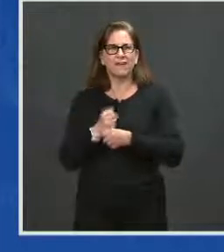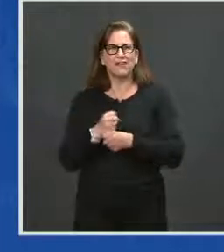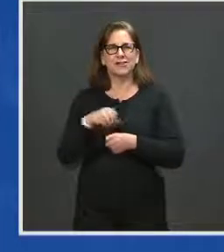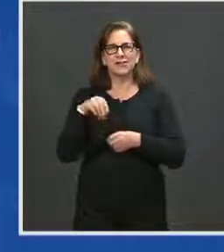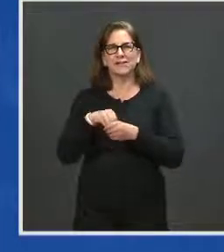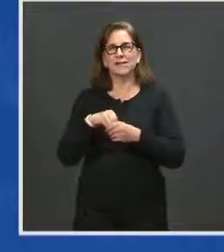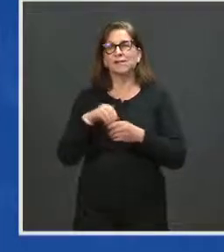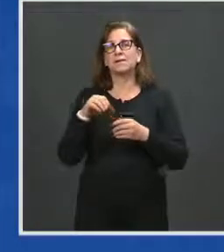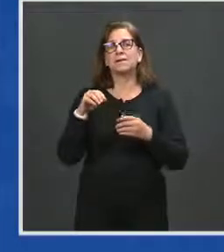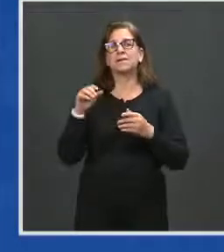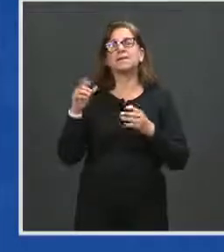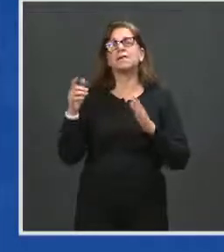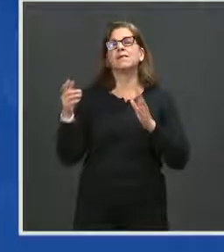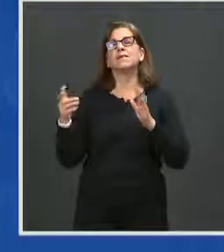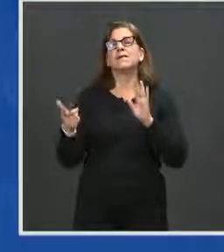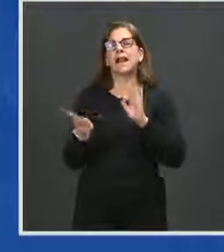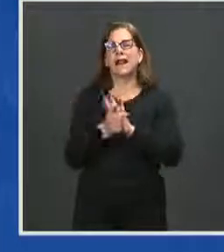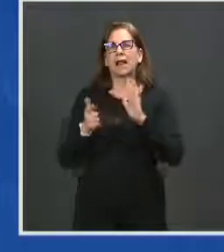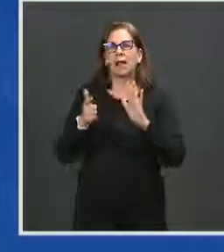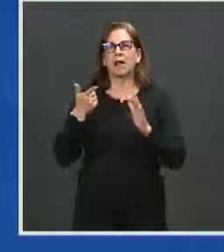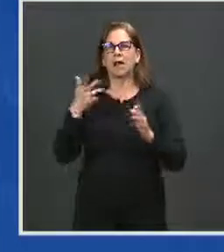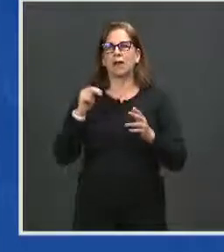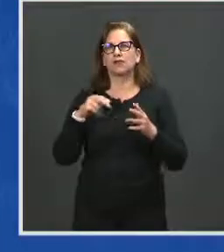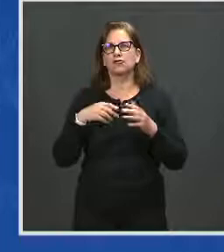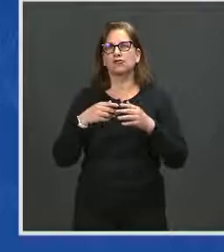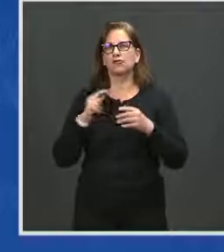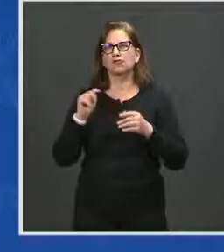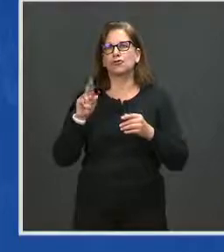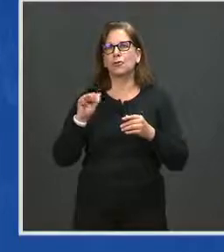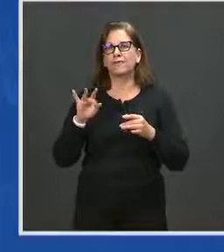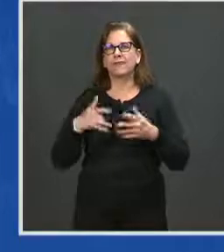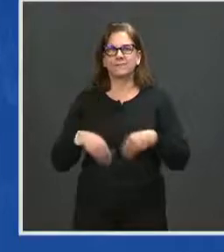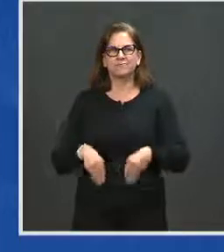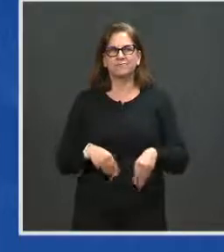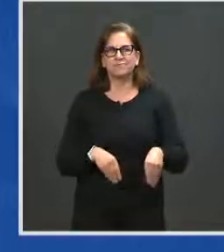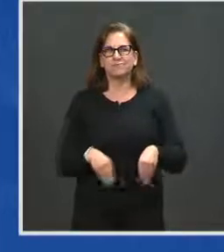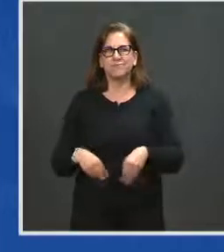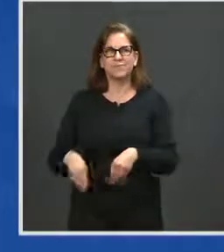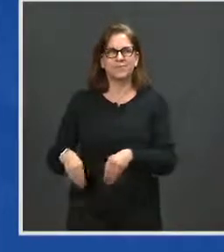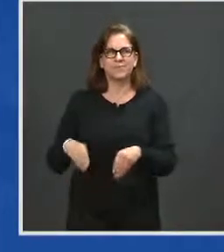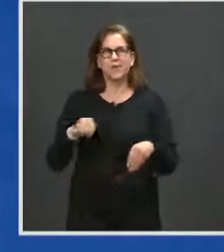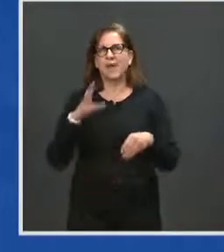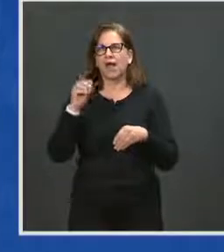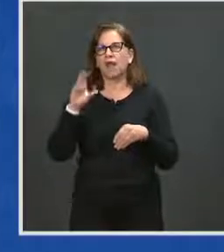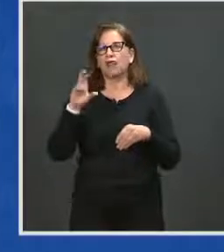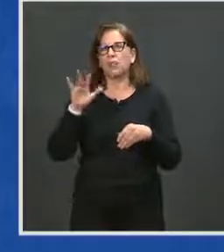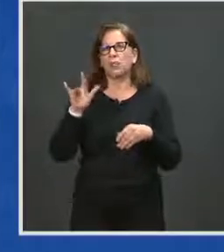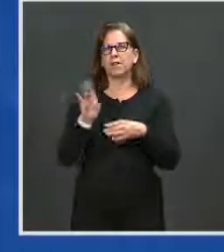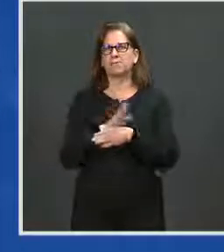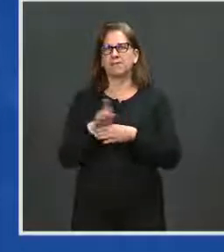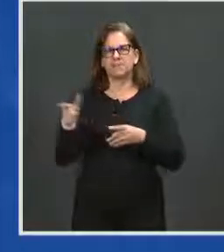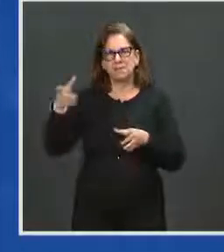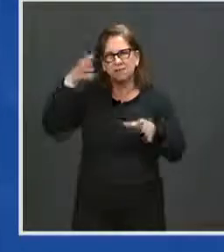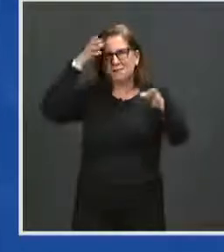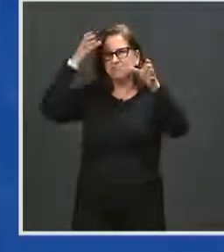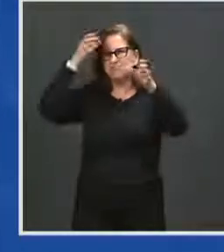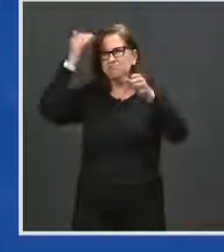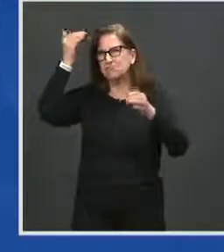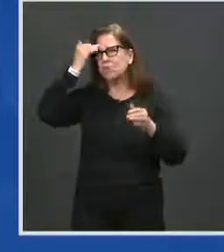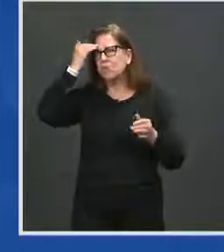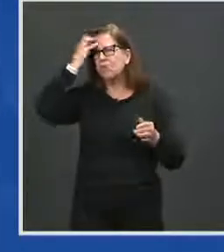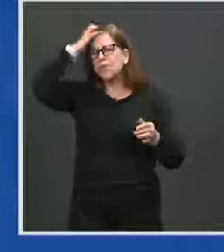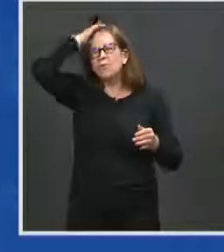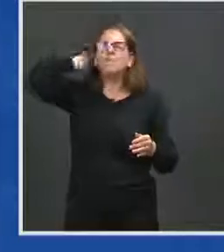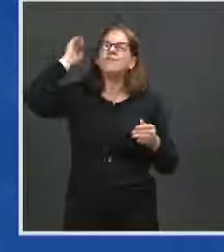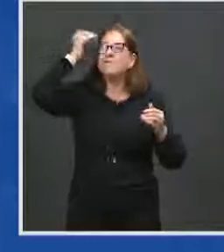criminal enterprises. His extensive experience as an ATF agent will prove invaluable, and I look forward to working